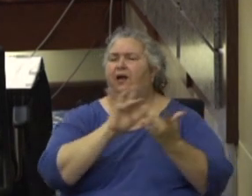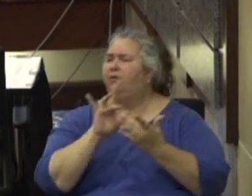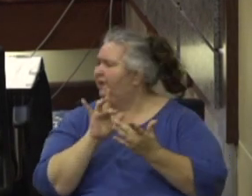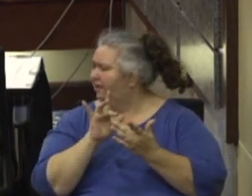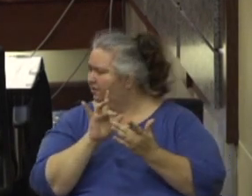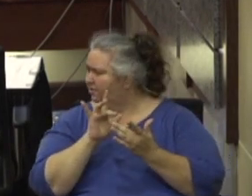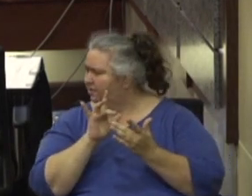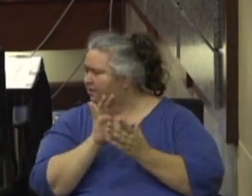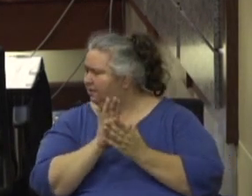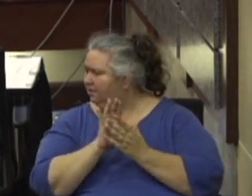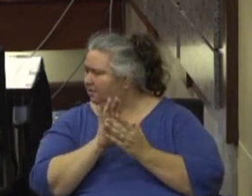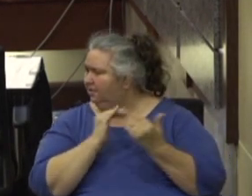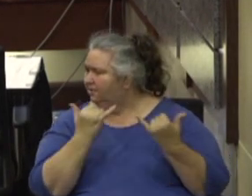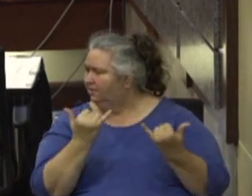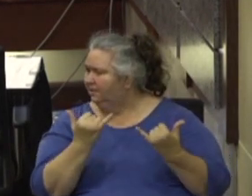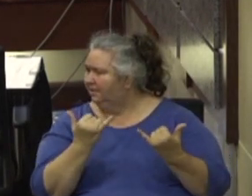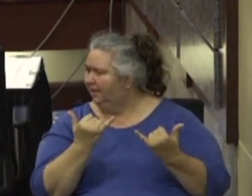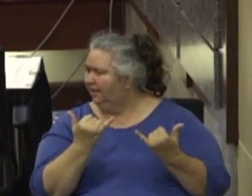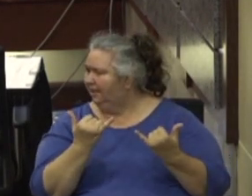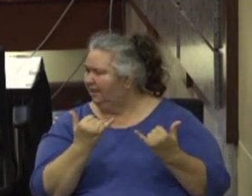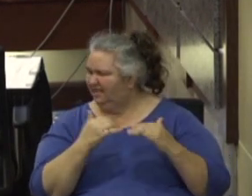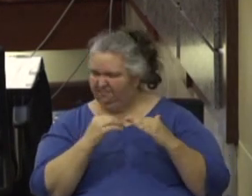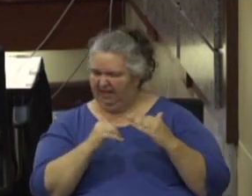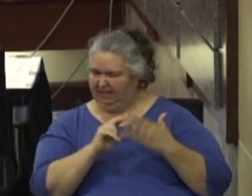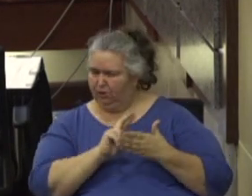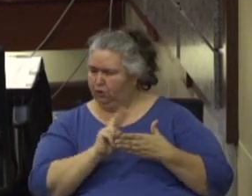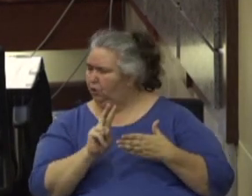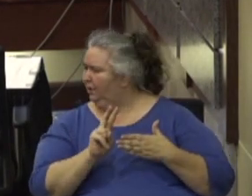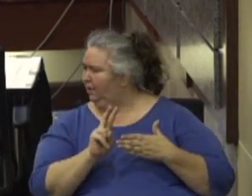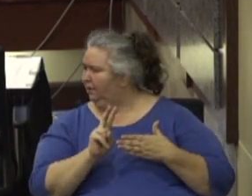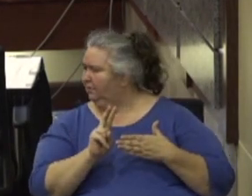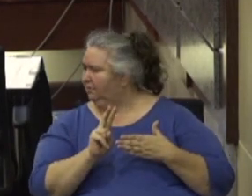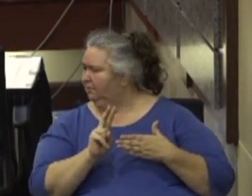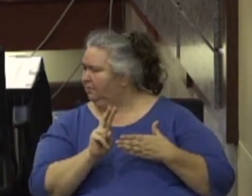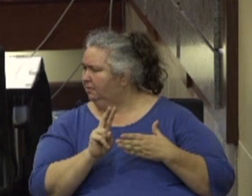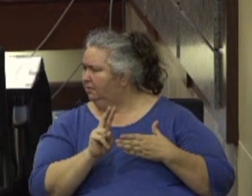for about less than 2 weeks. And then next steps.